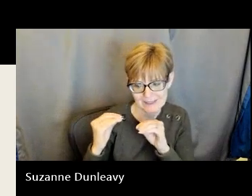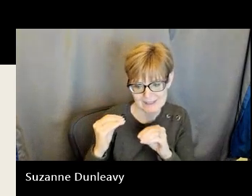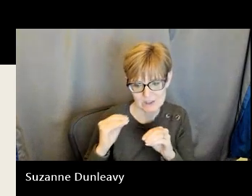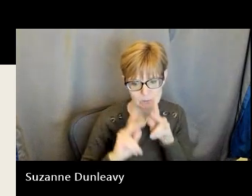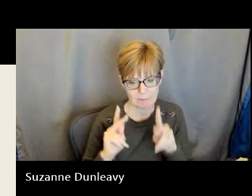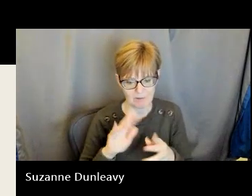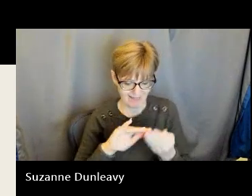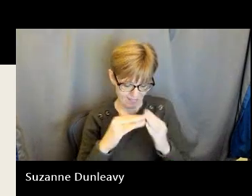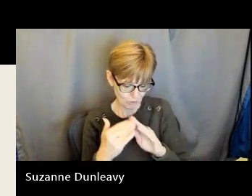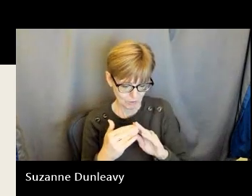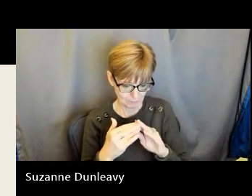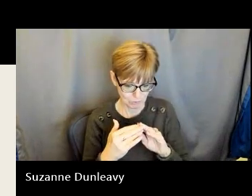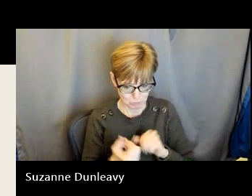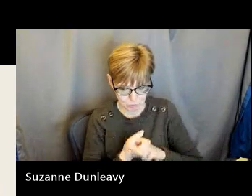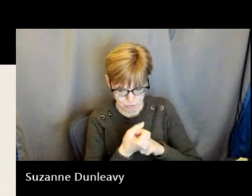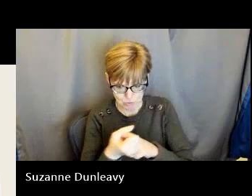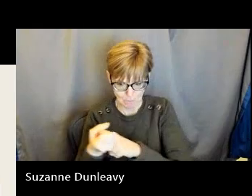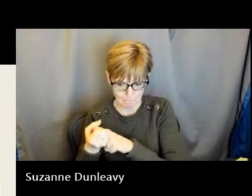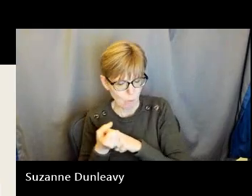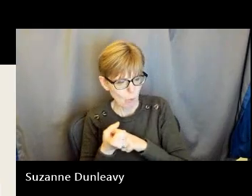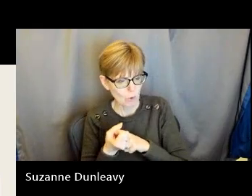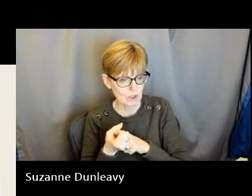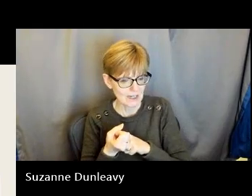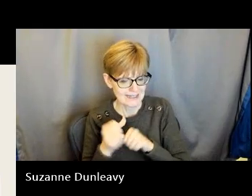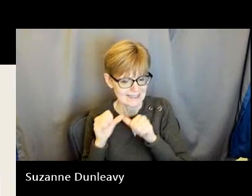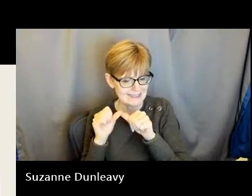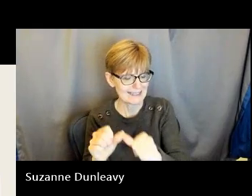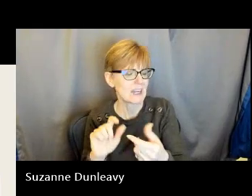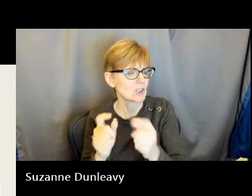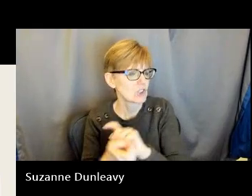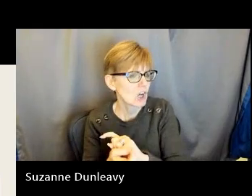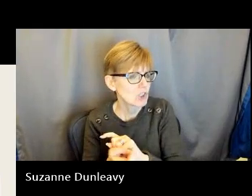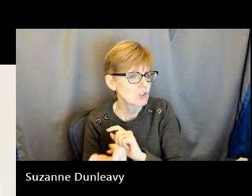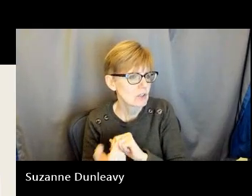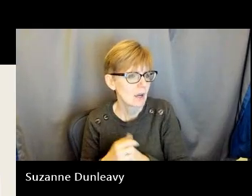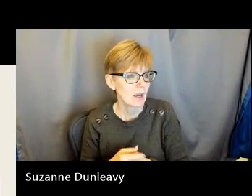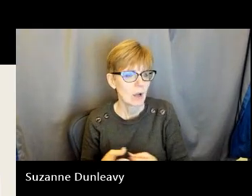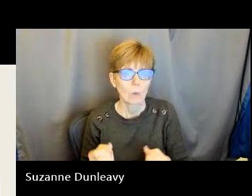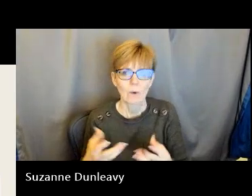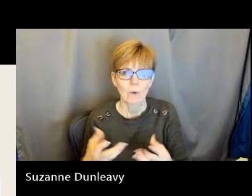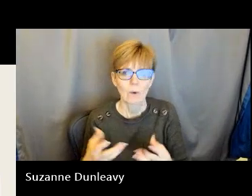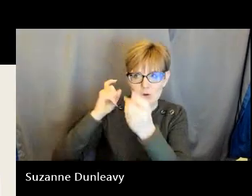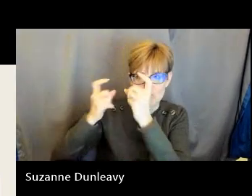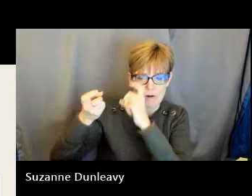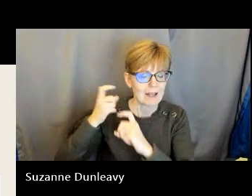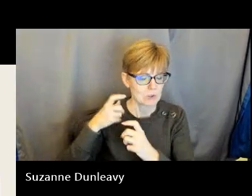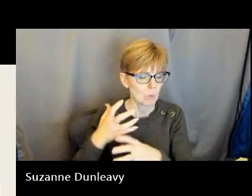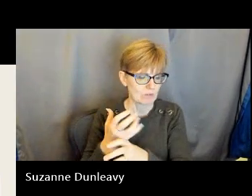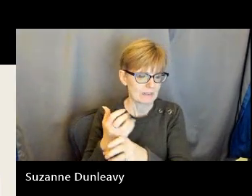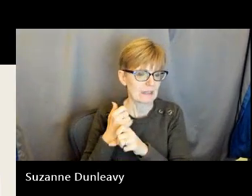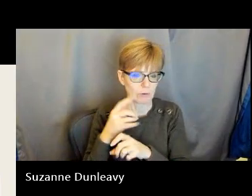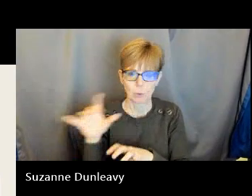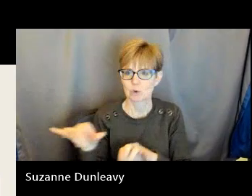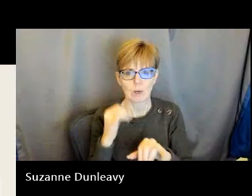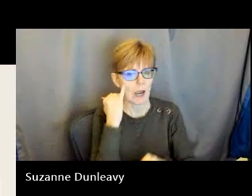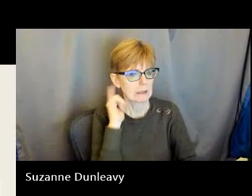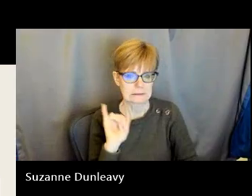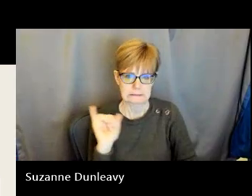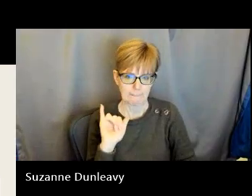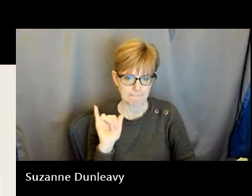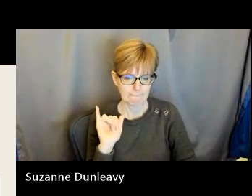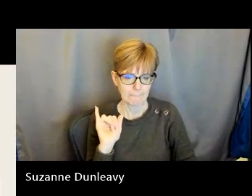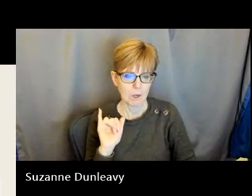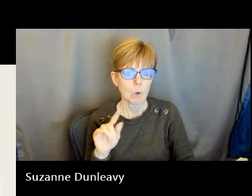community to help support sustained change? I have a number of grants where we're doing just that, where we're training individuals